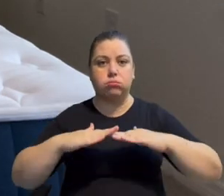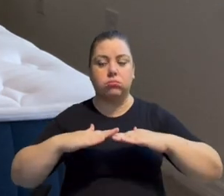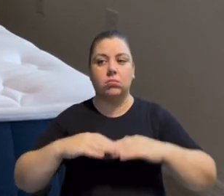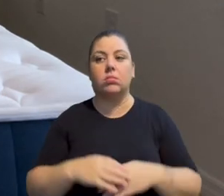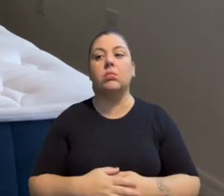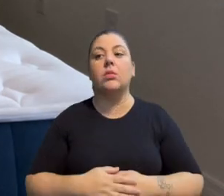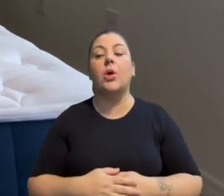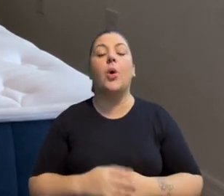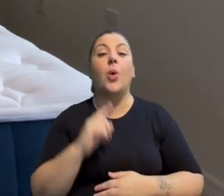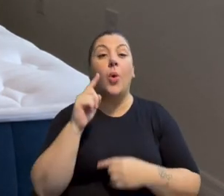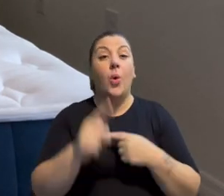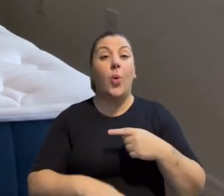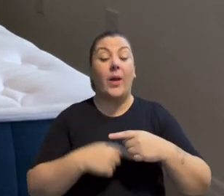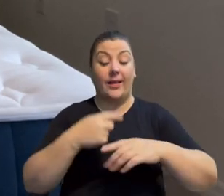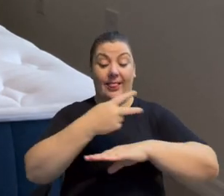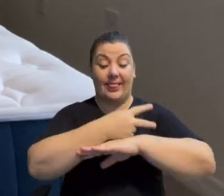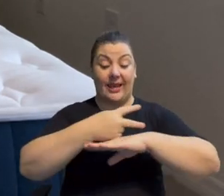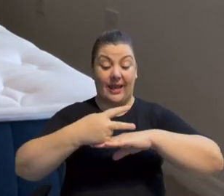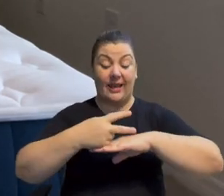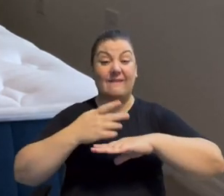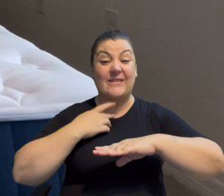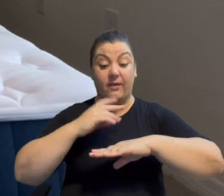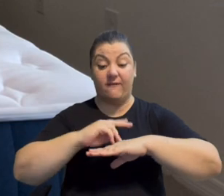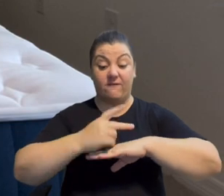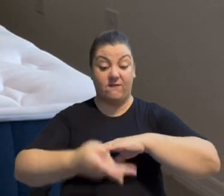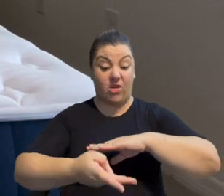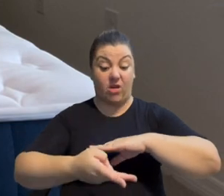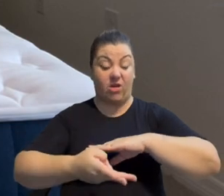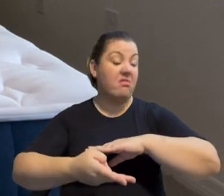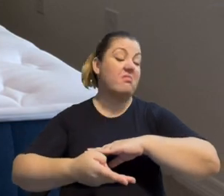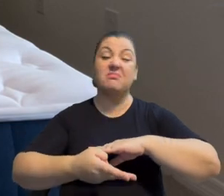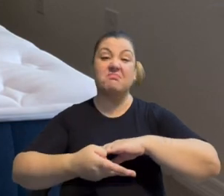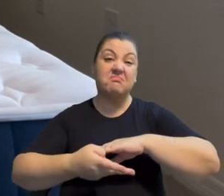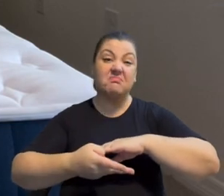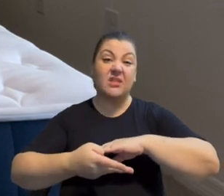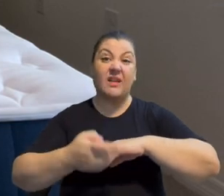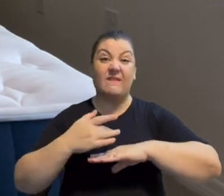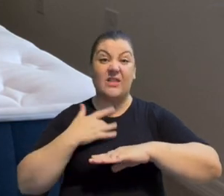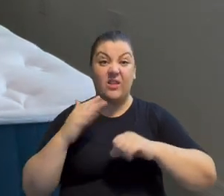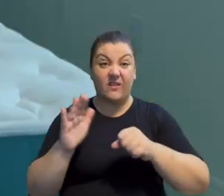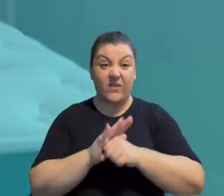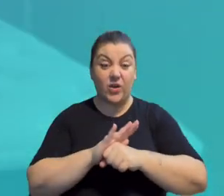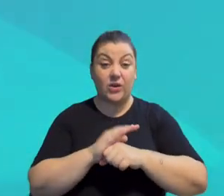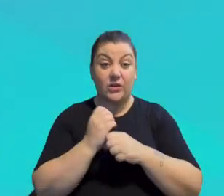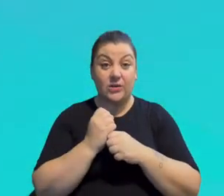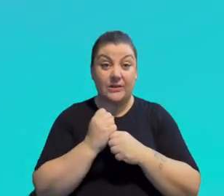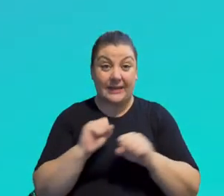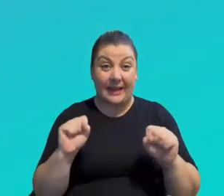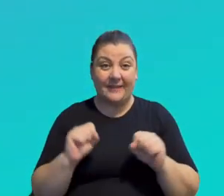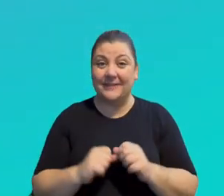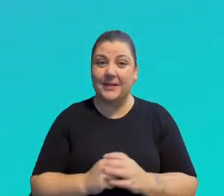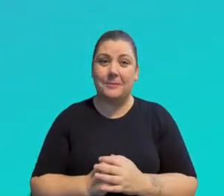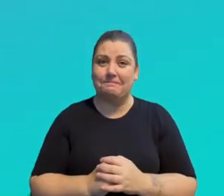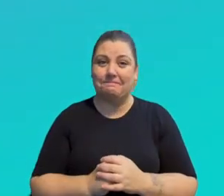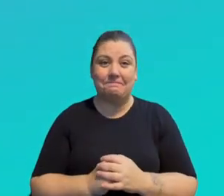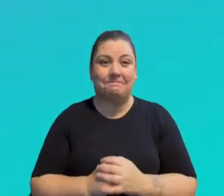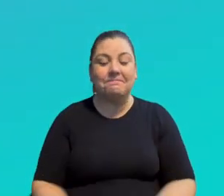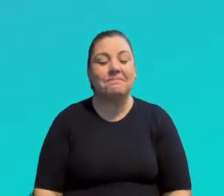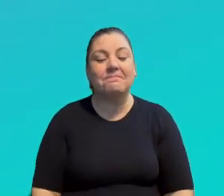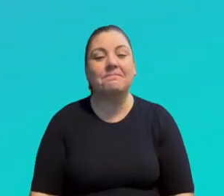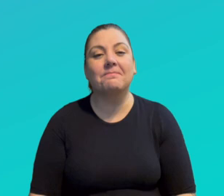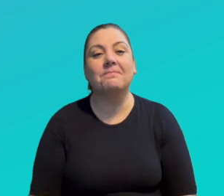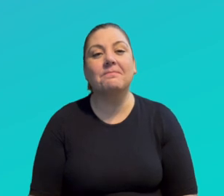I'm lying on the side of the mattress, you don't feel like you're gonna fall off, but I don't exactly feel like it's completely supporting me.